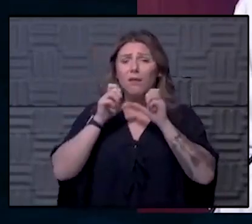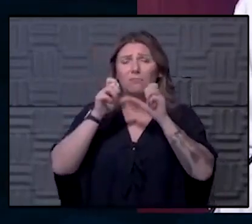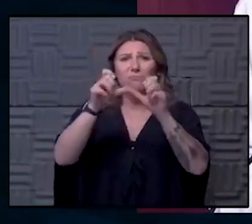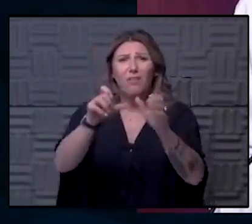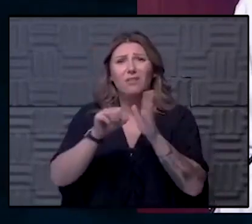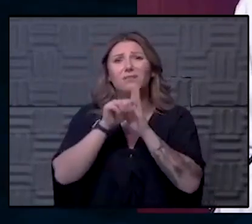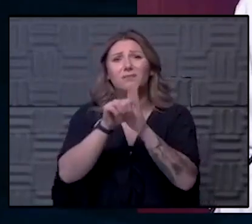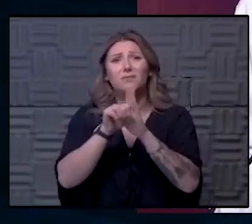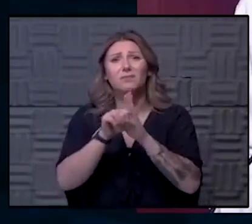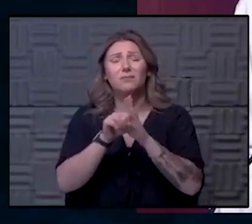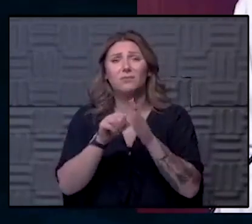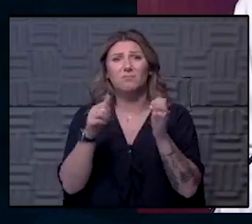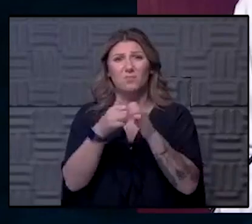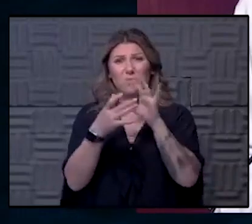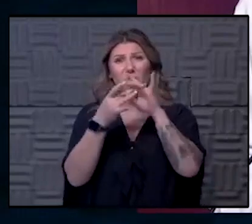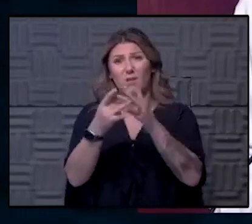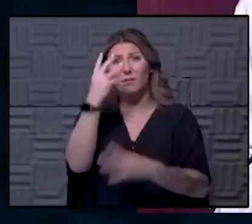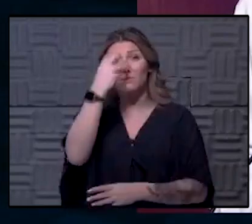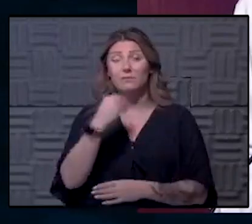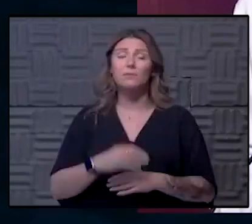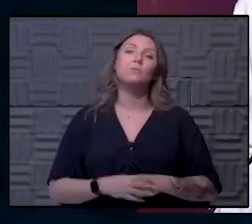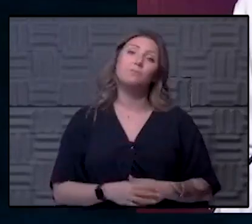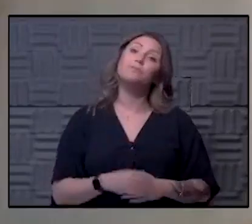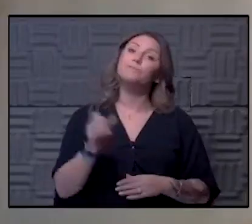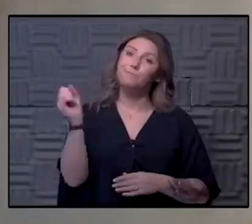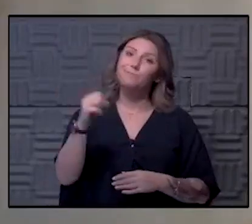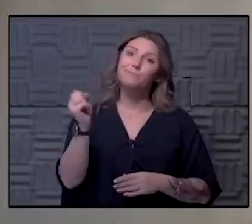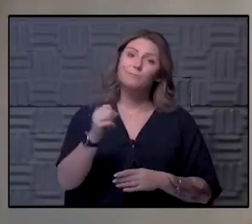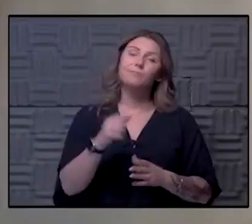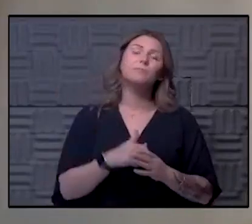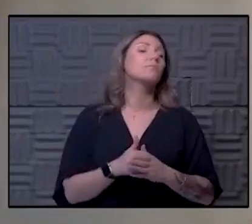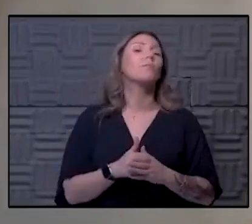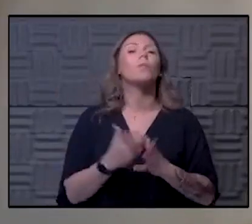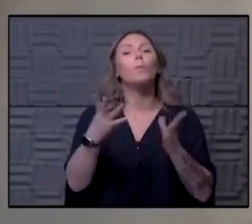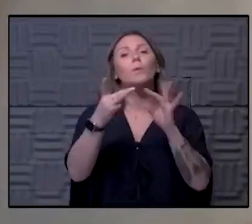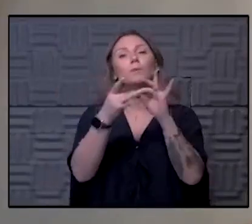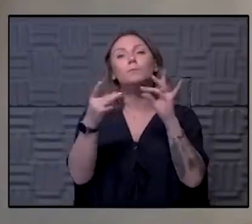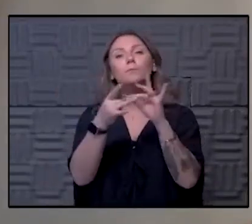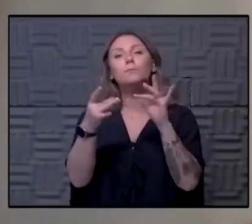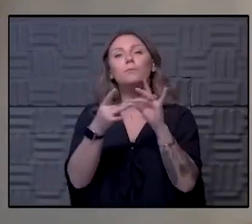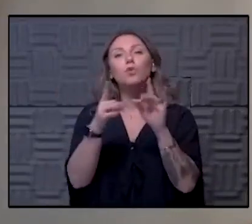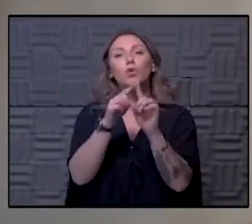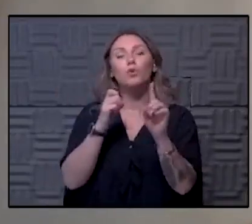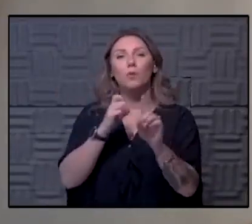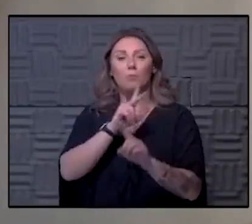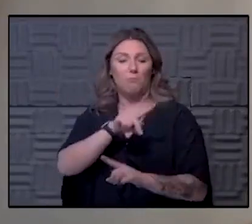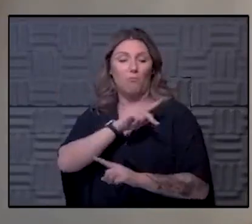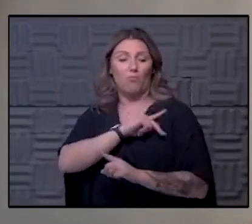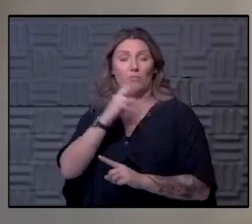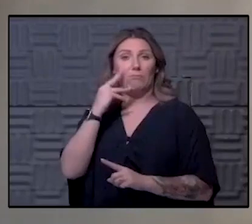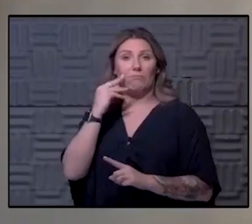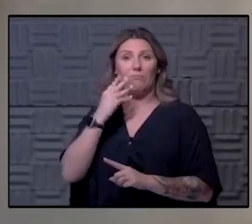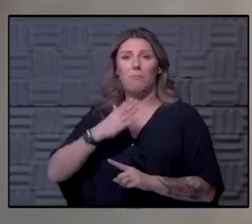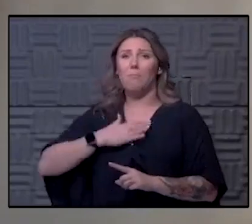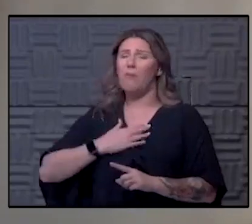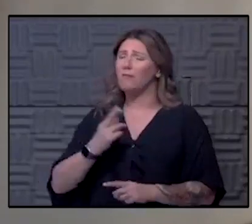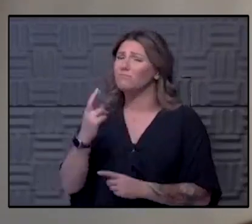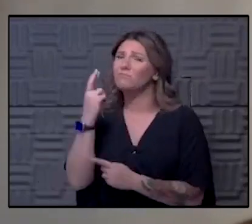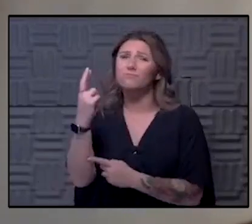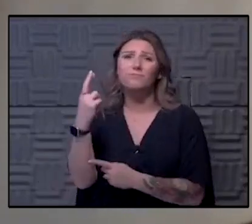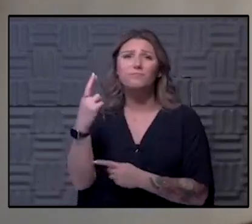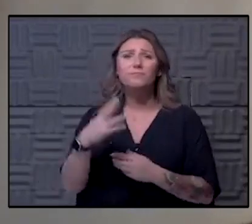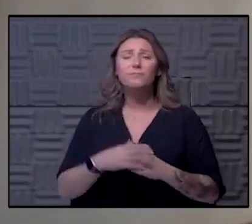sleep, and it sounds like it does. Go ahead. It does. It does. I mean, I will say from a personal experience, one of my dearest